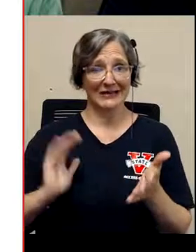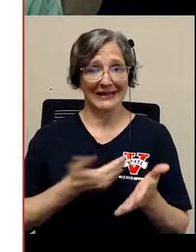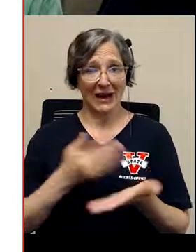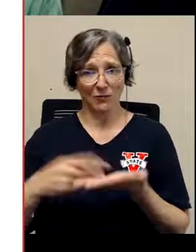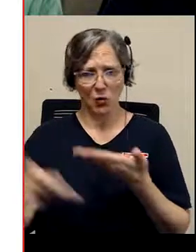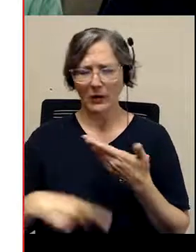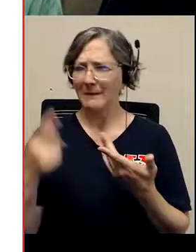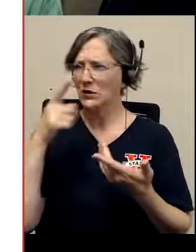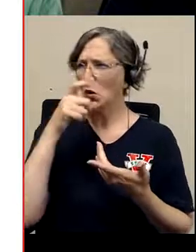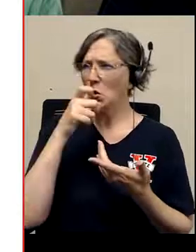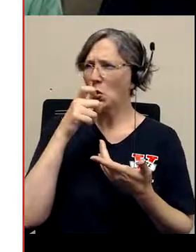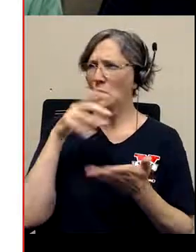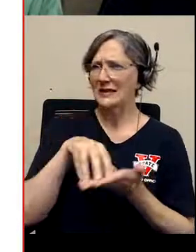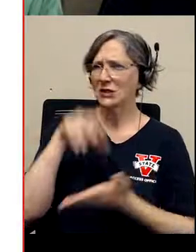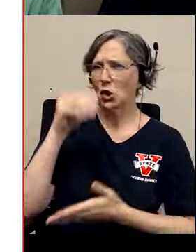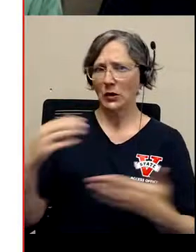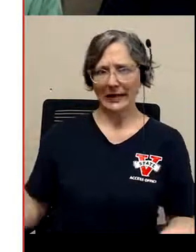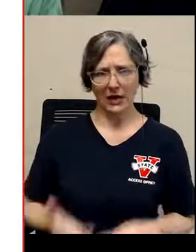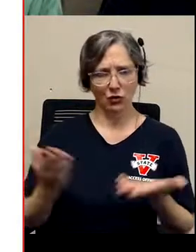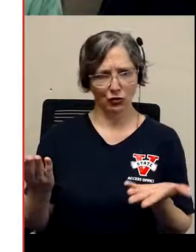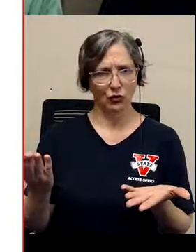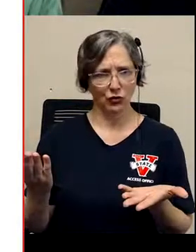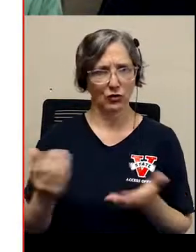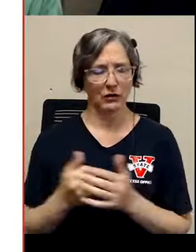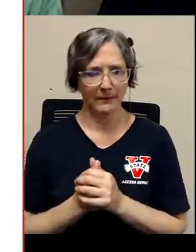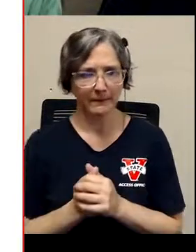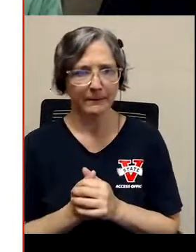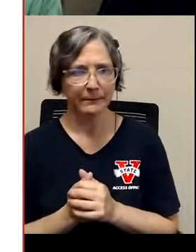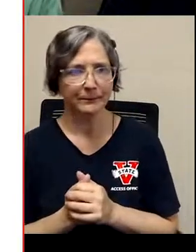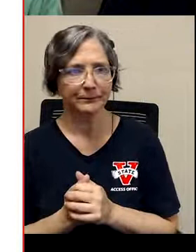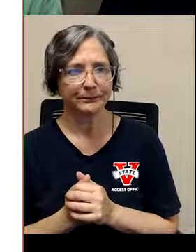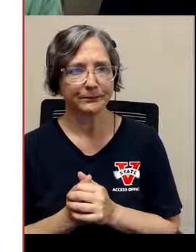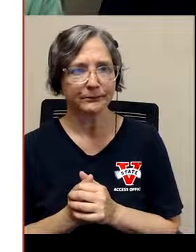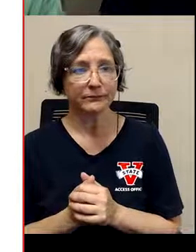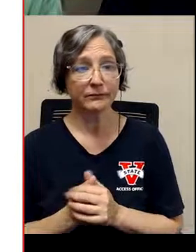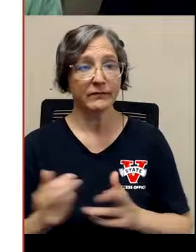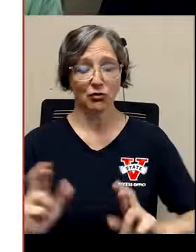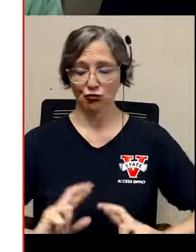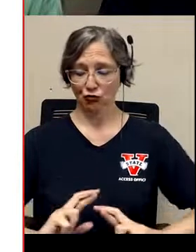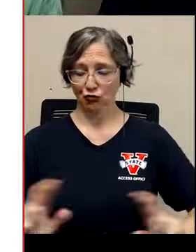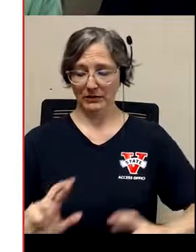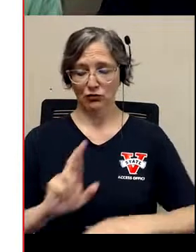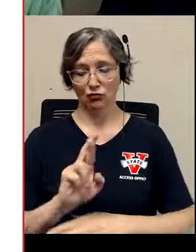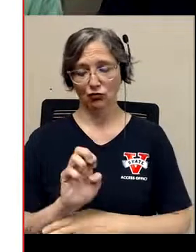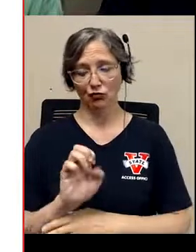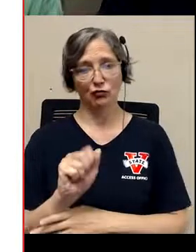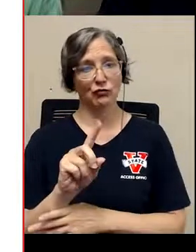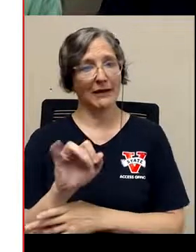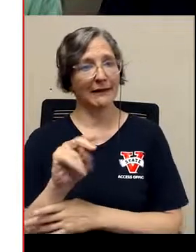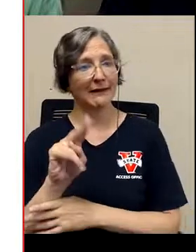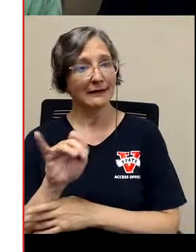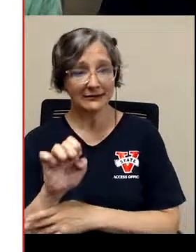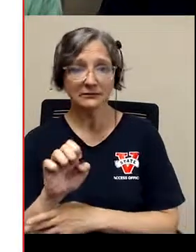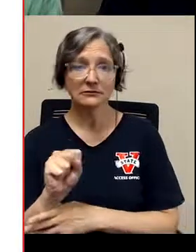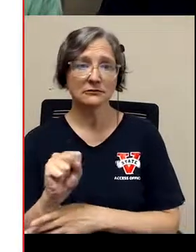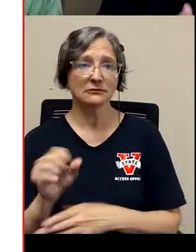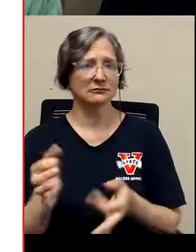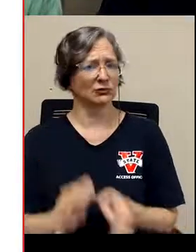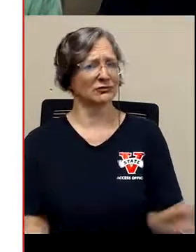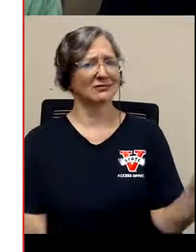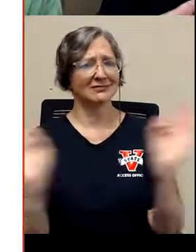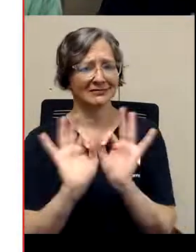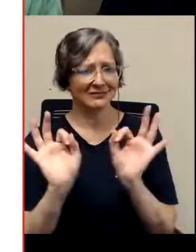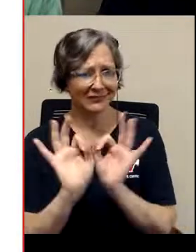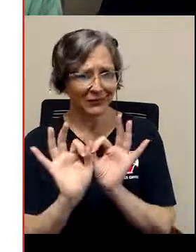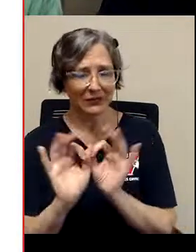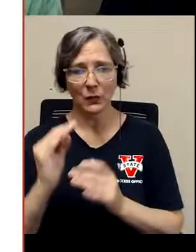have as learners? And obviously, readiness is a big factor. And we know that readiness